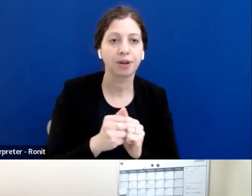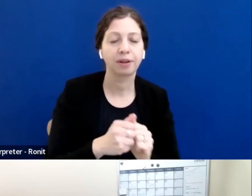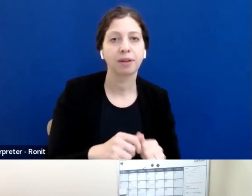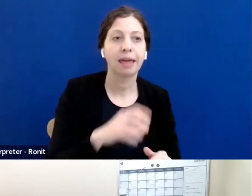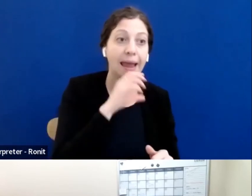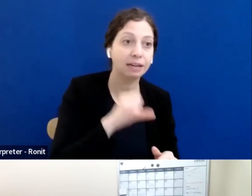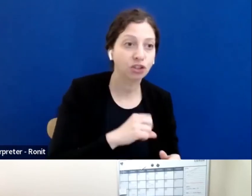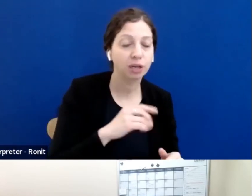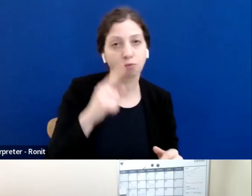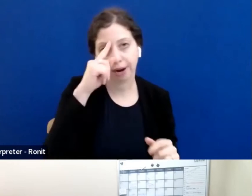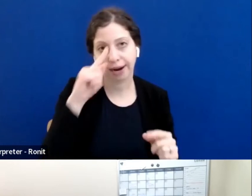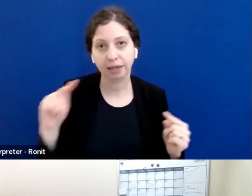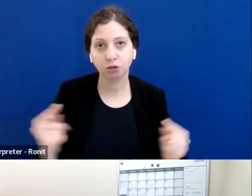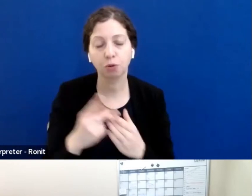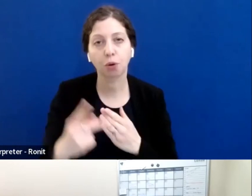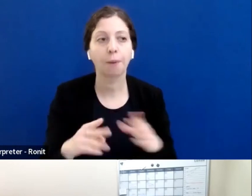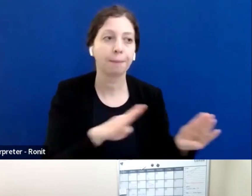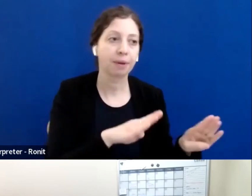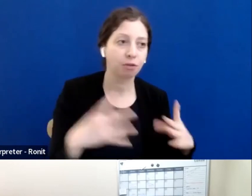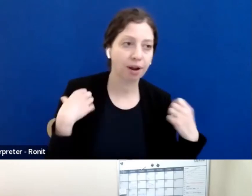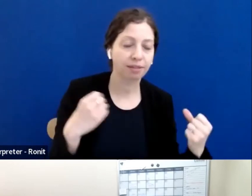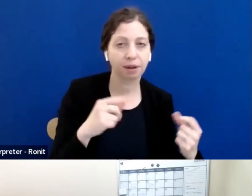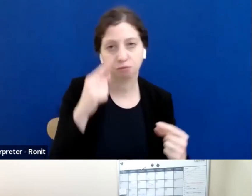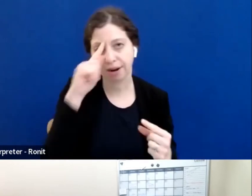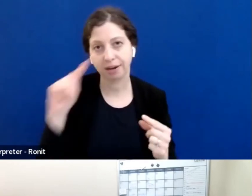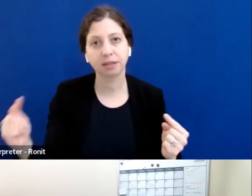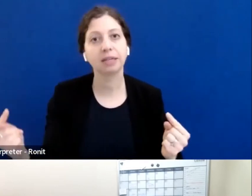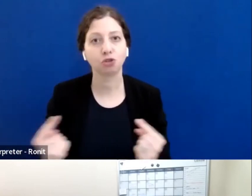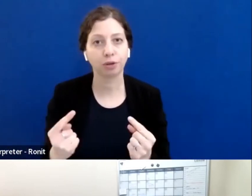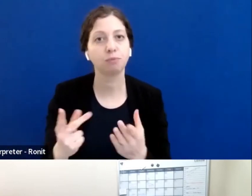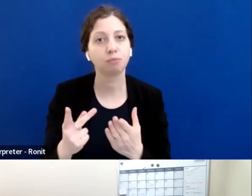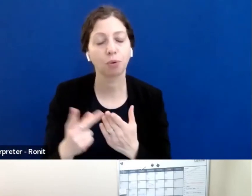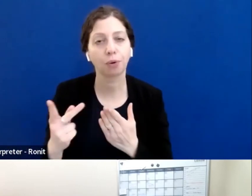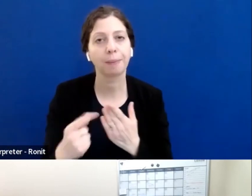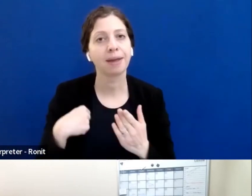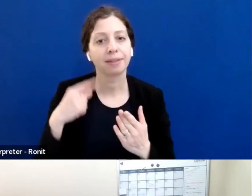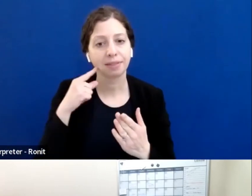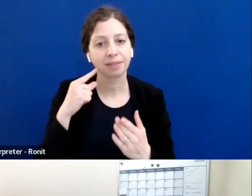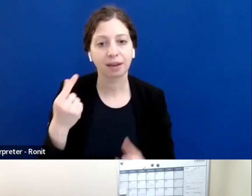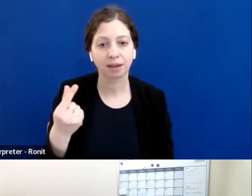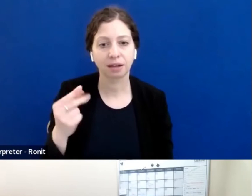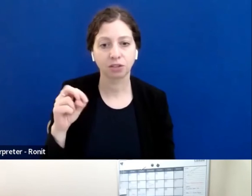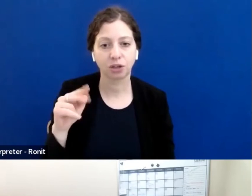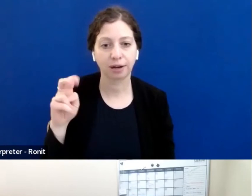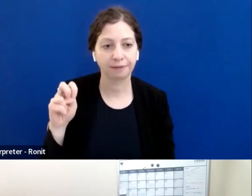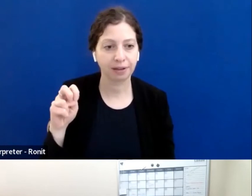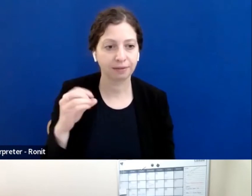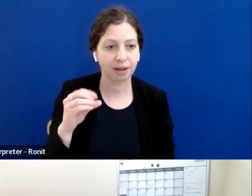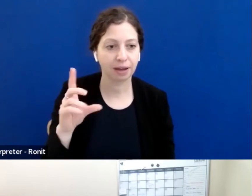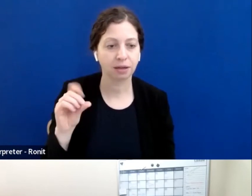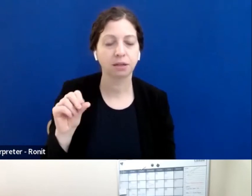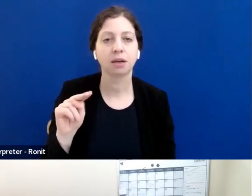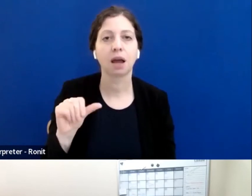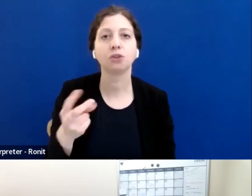their behavioral health and their brain injury program. And so I think both Genevieve and Donna, you sort of spoke to